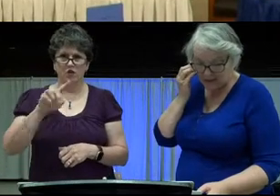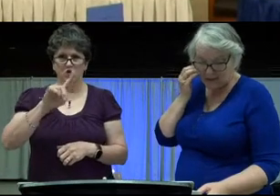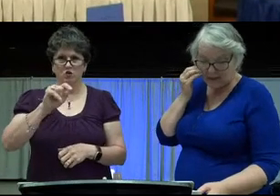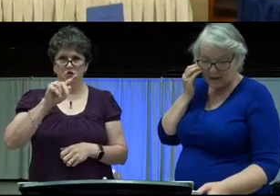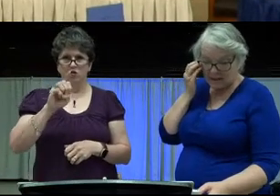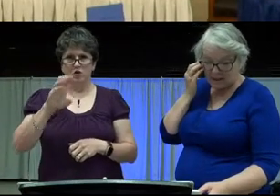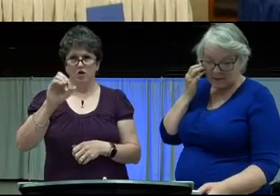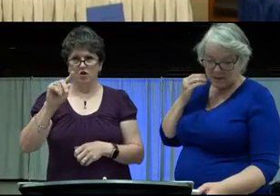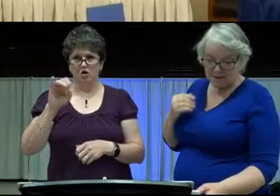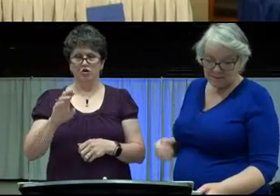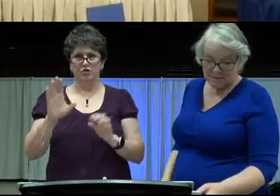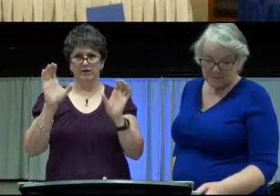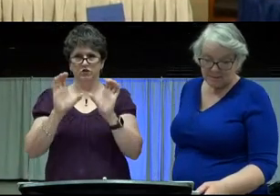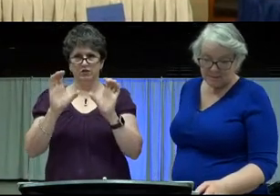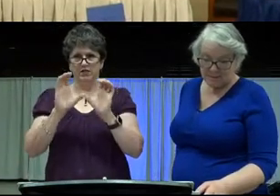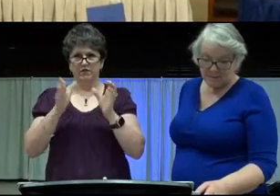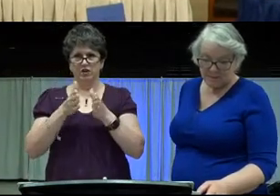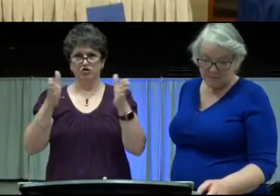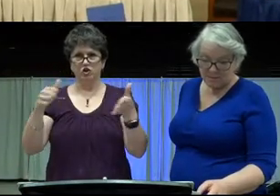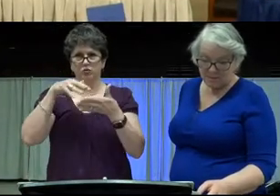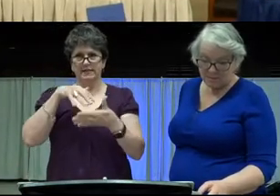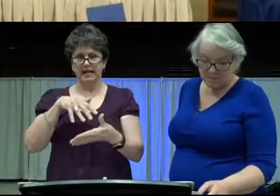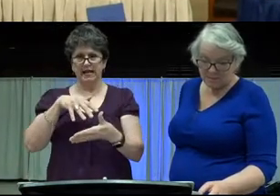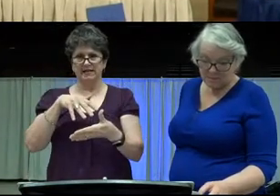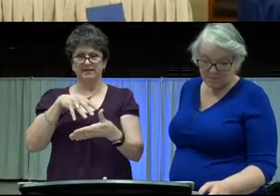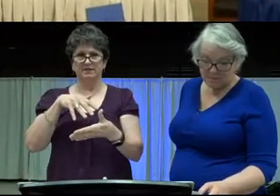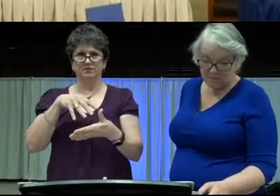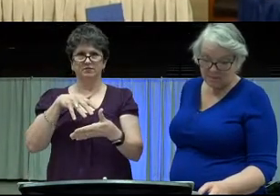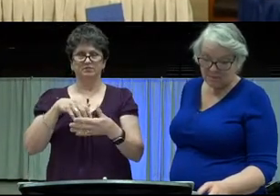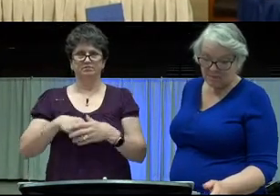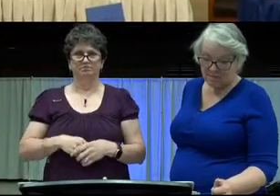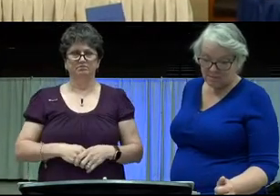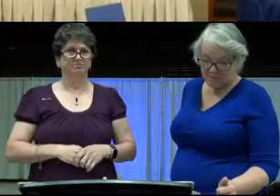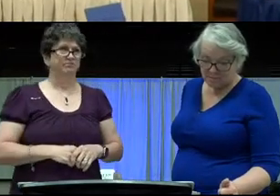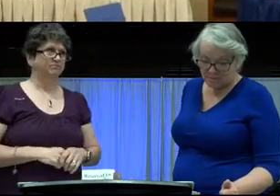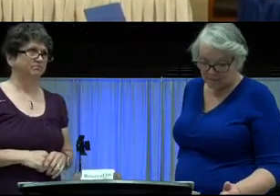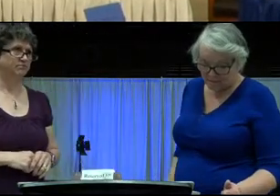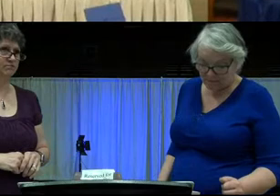Zoe Connor, Certificate, General Studies.